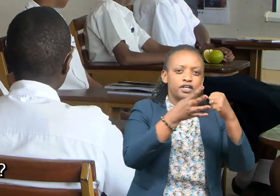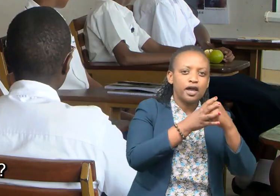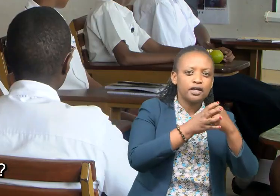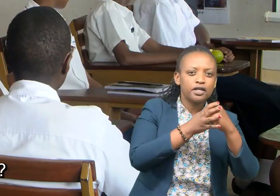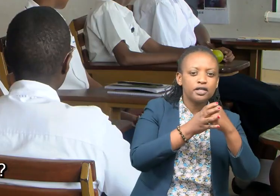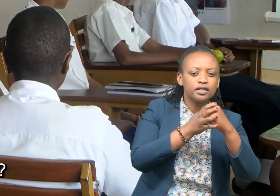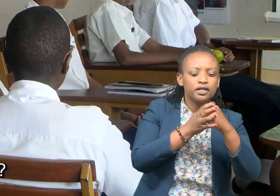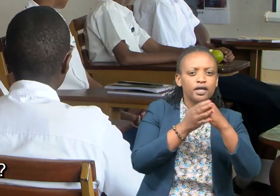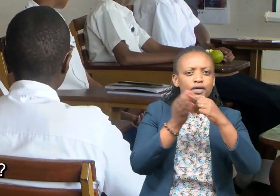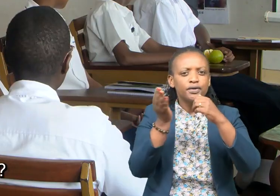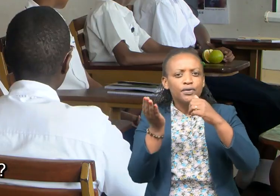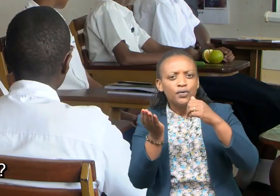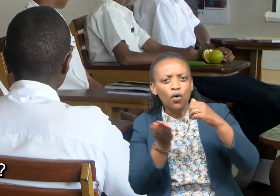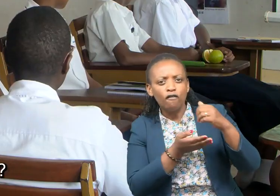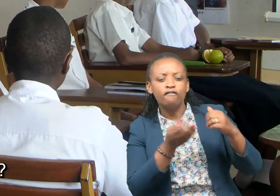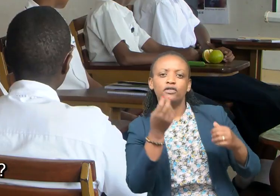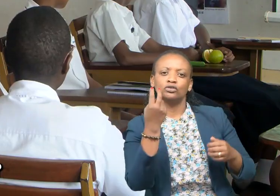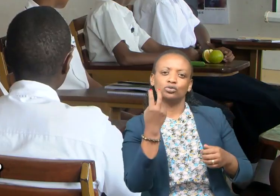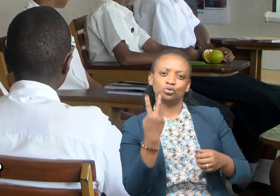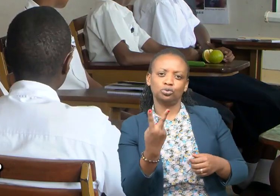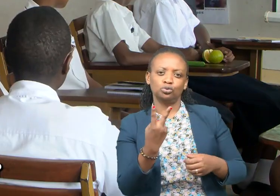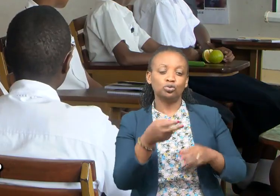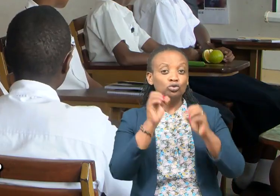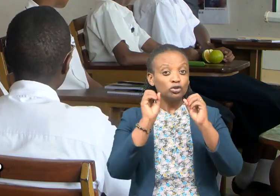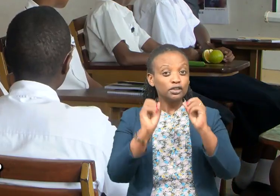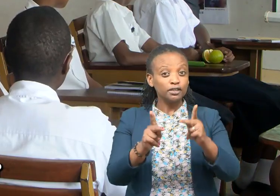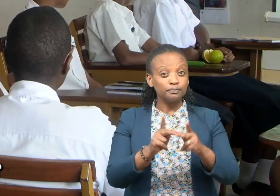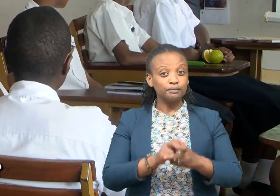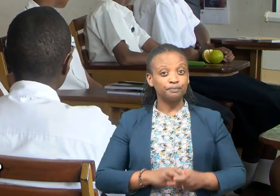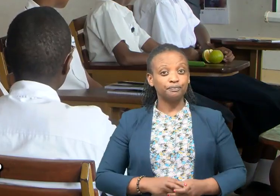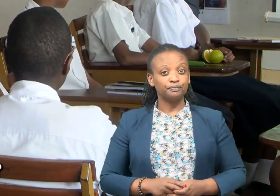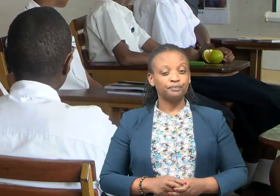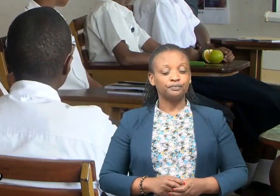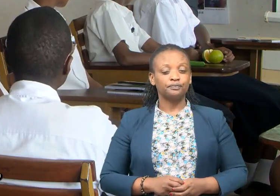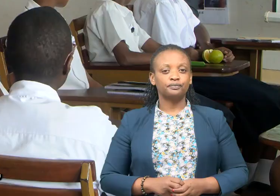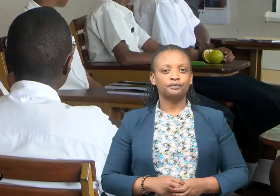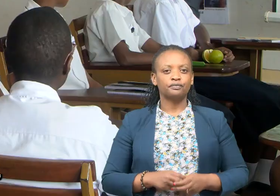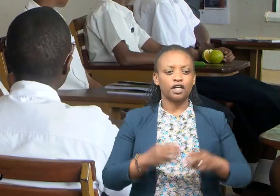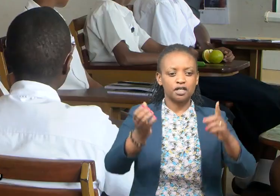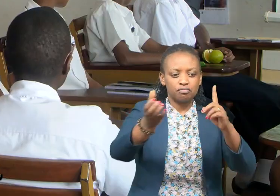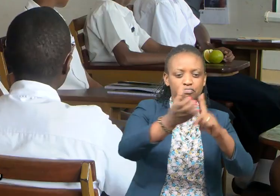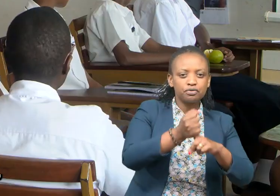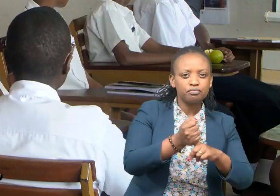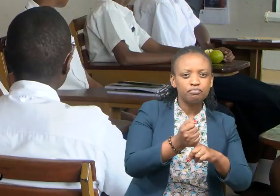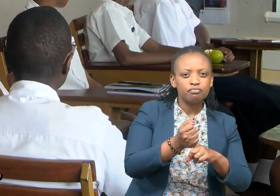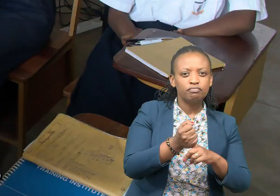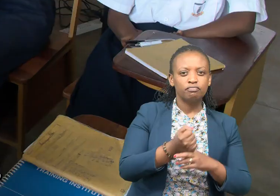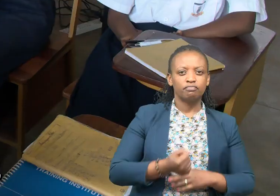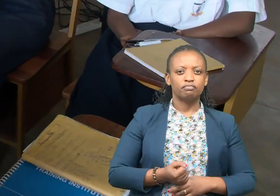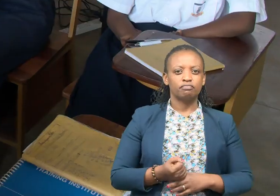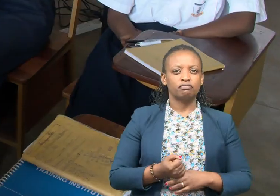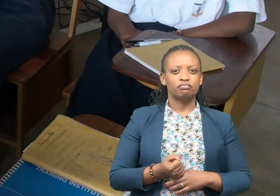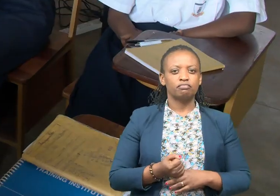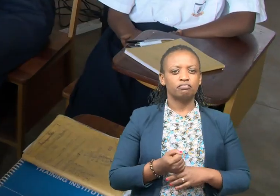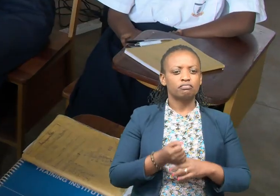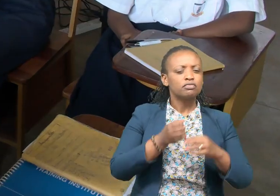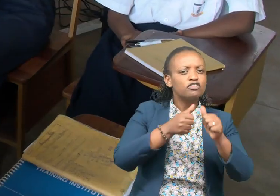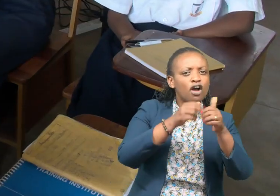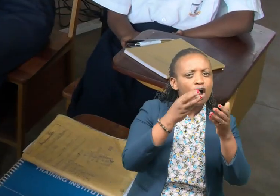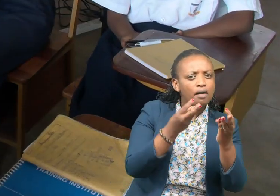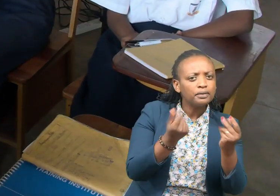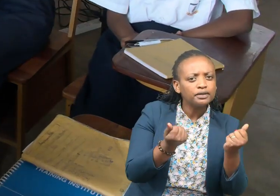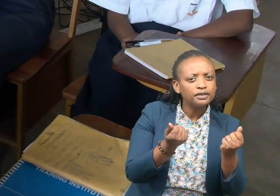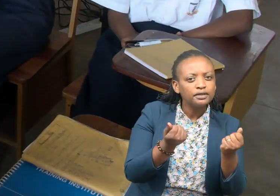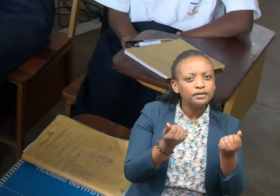get 9 over 2. Okay? So then we get, when